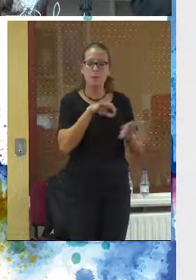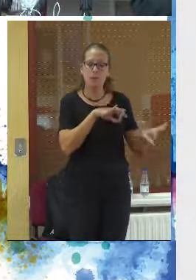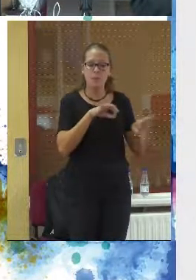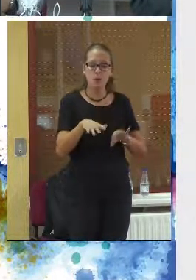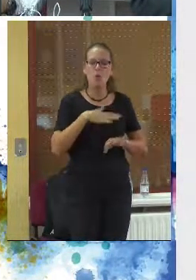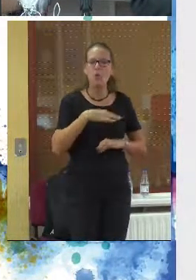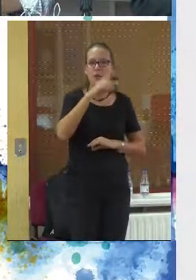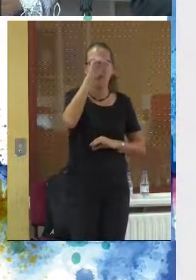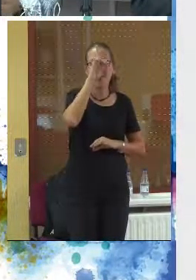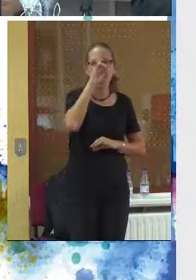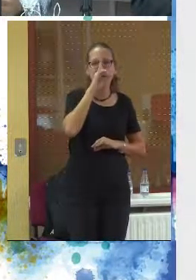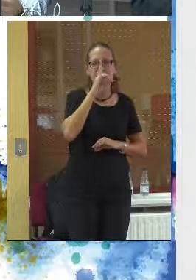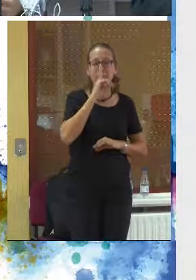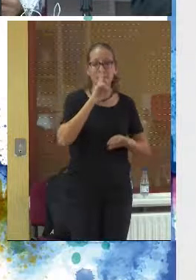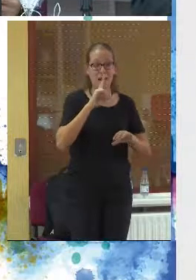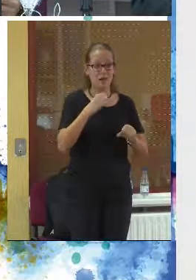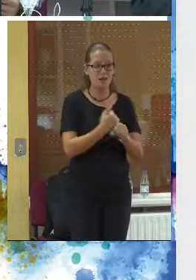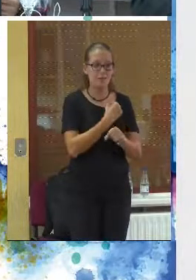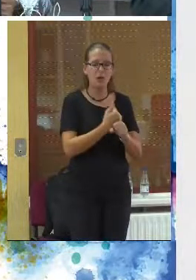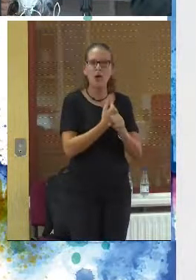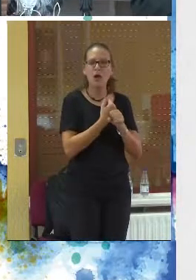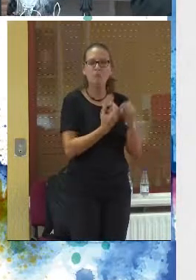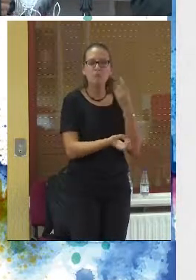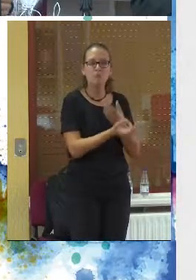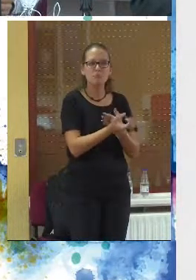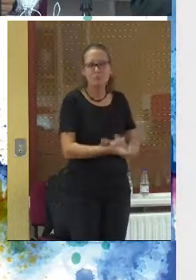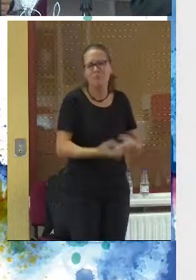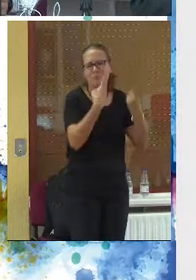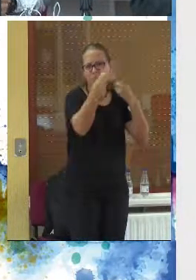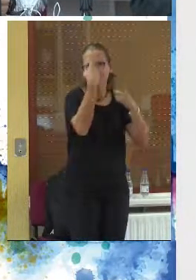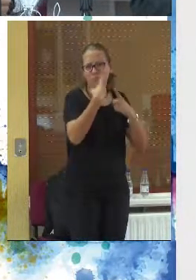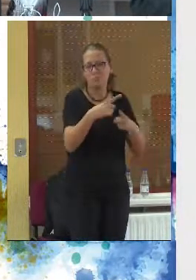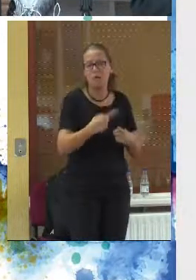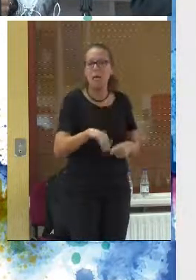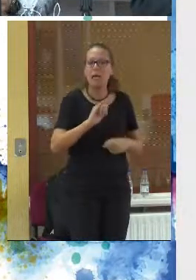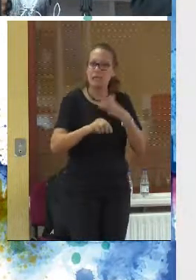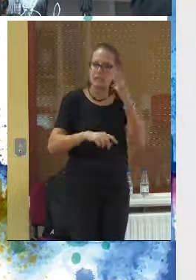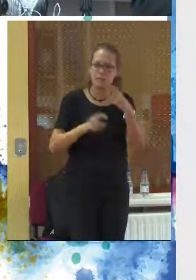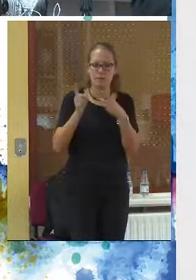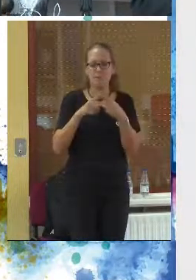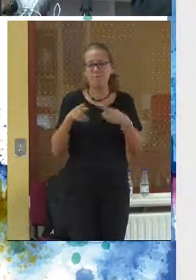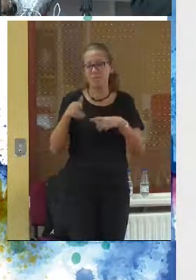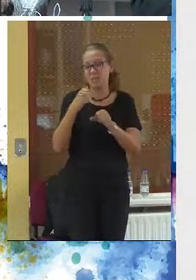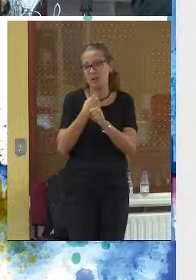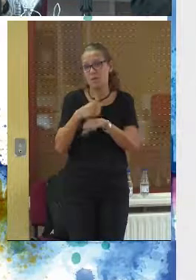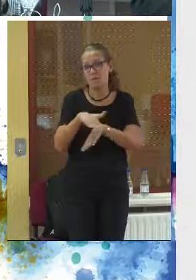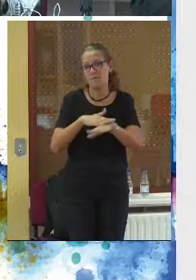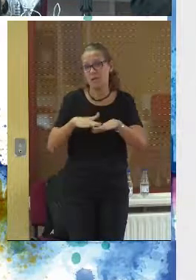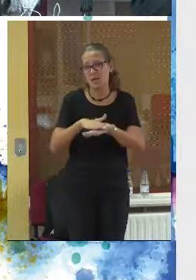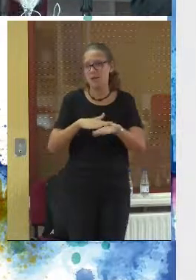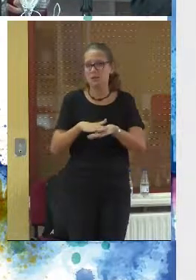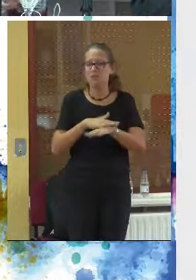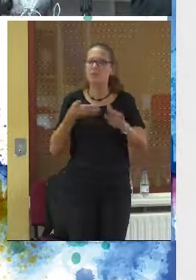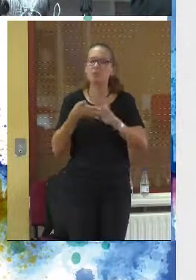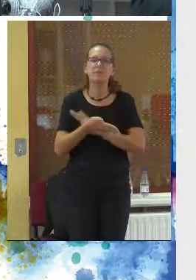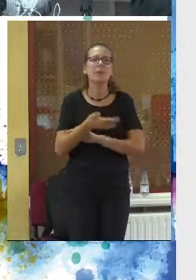And you can also create different profiles for the workers, for the employees. There are 3 different profiles. A basic